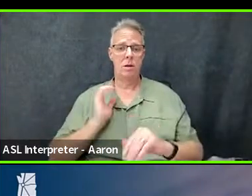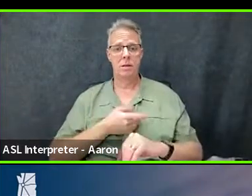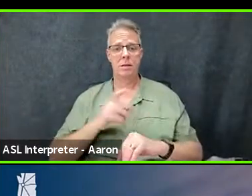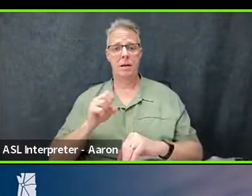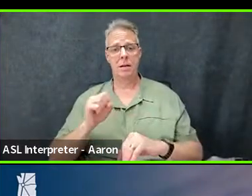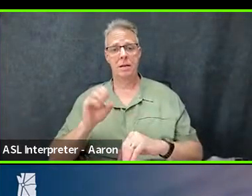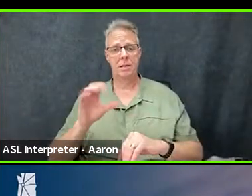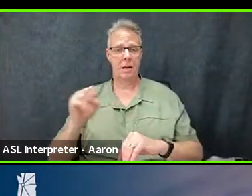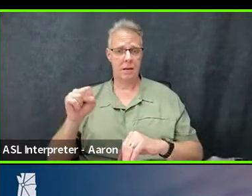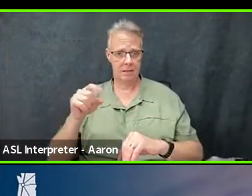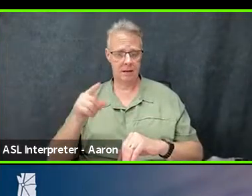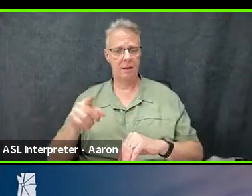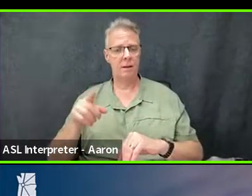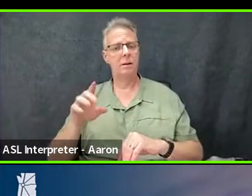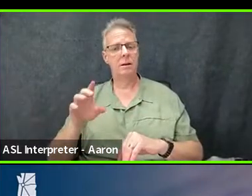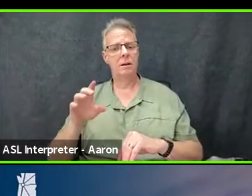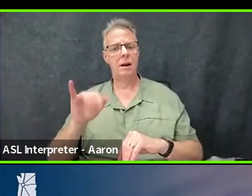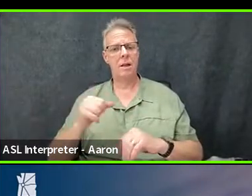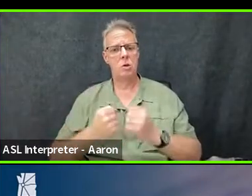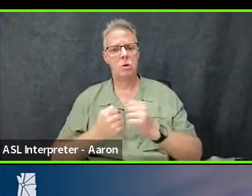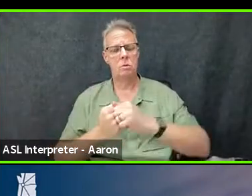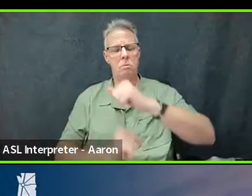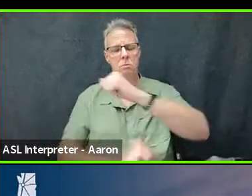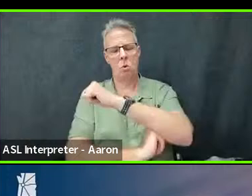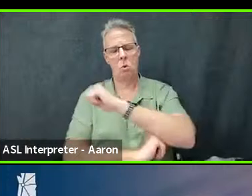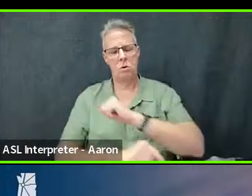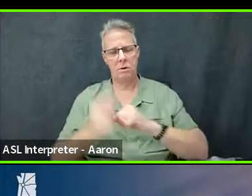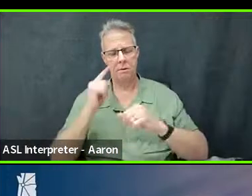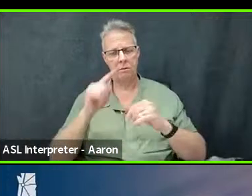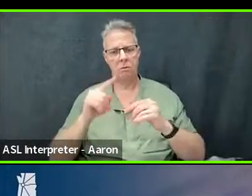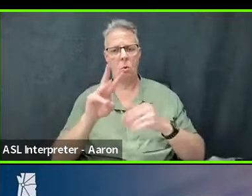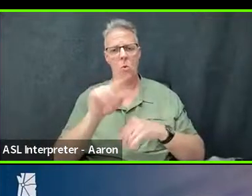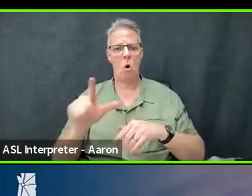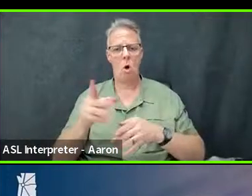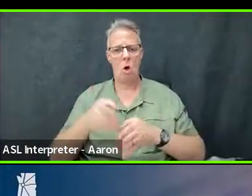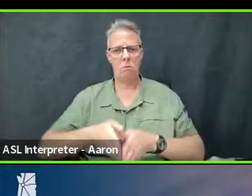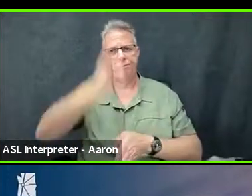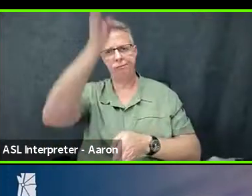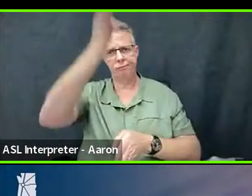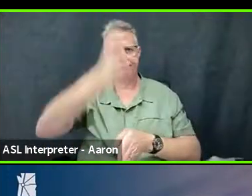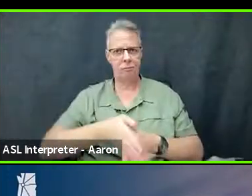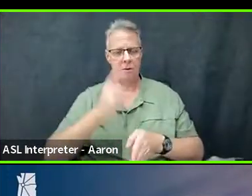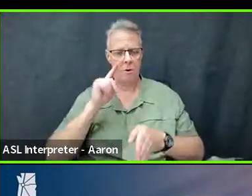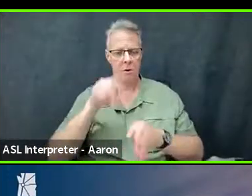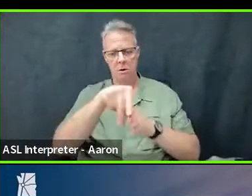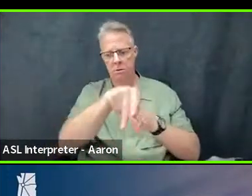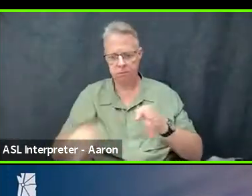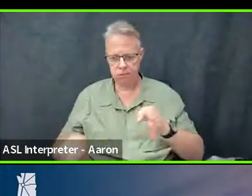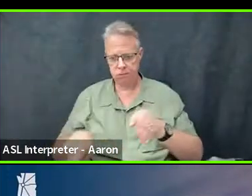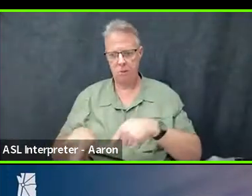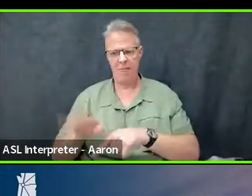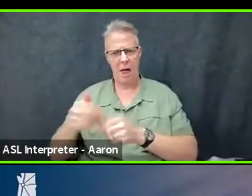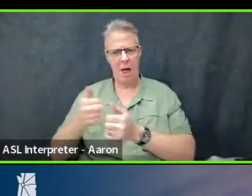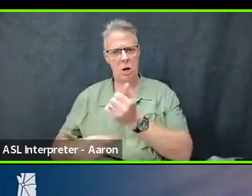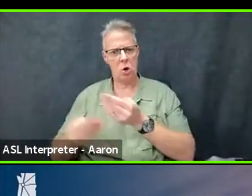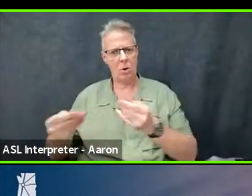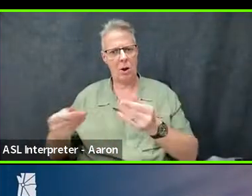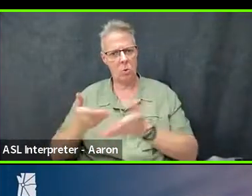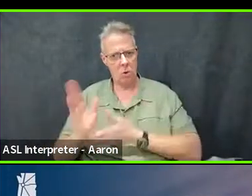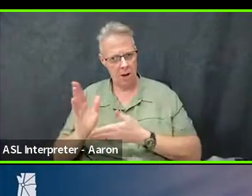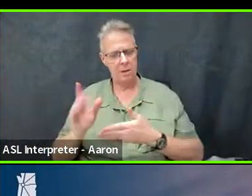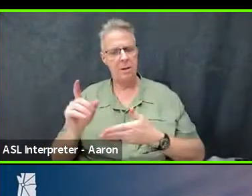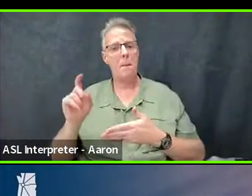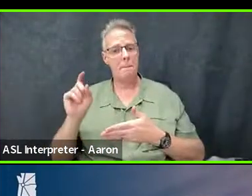DSEIS, are the supports for nearby walls. That underground right has to be